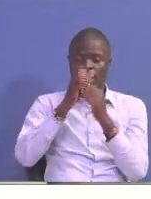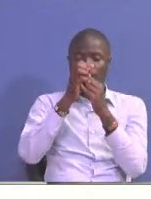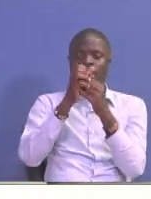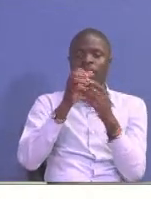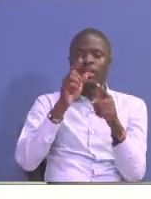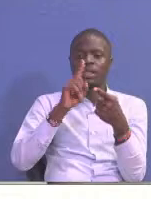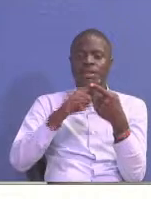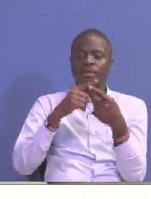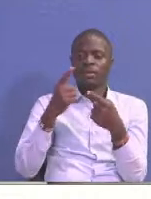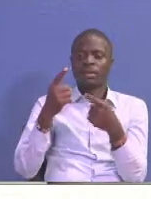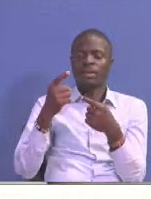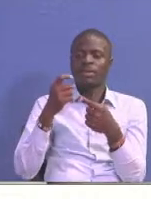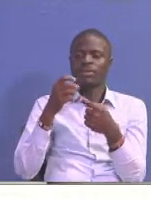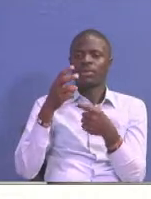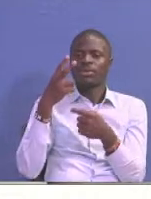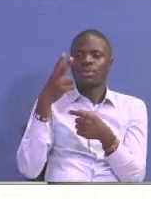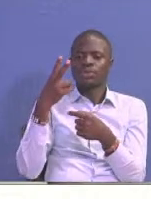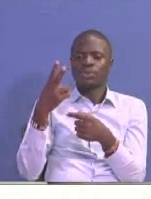lanes